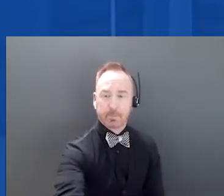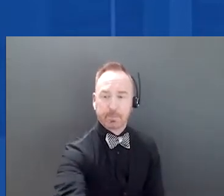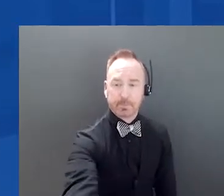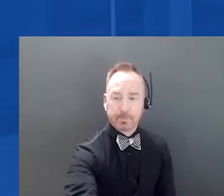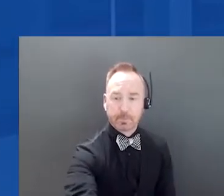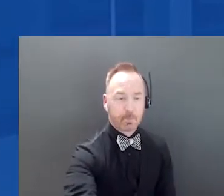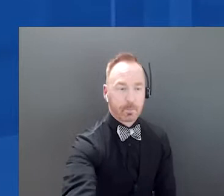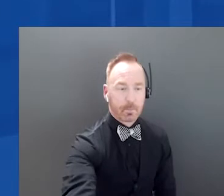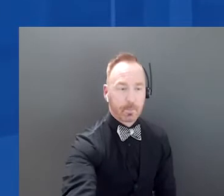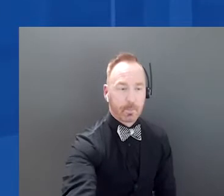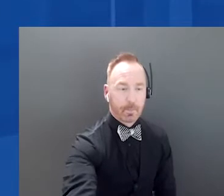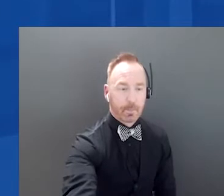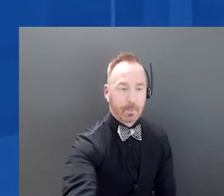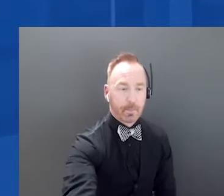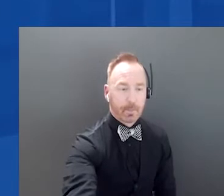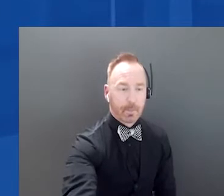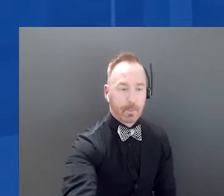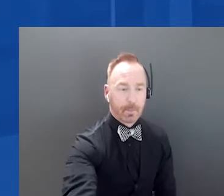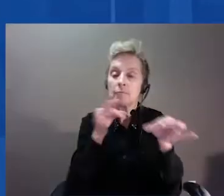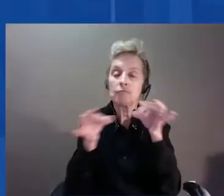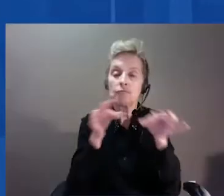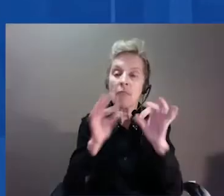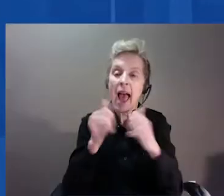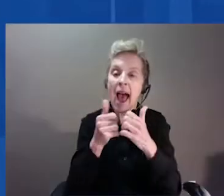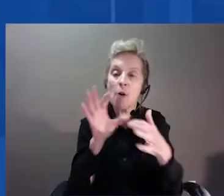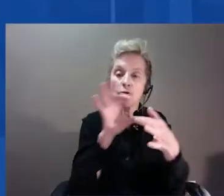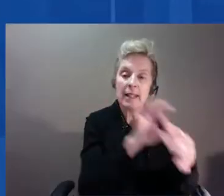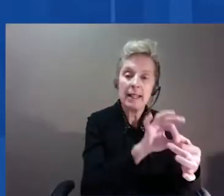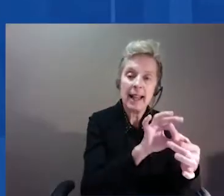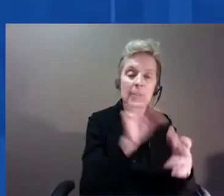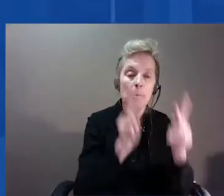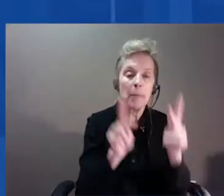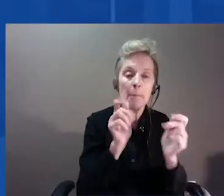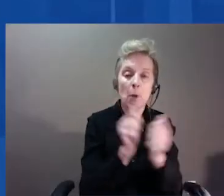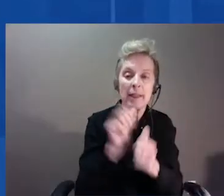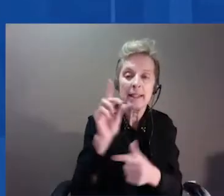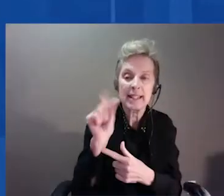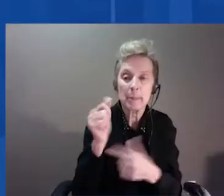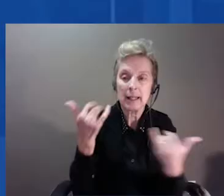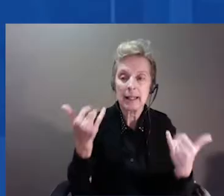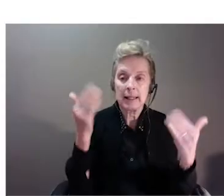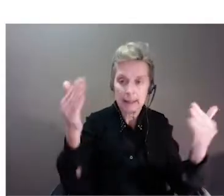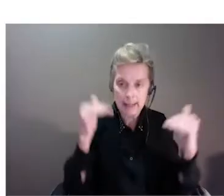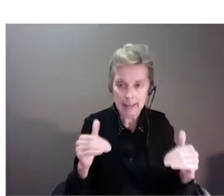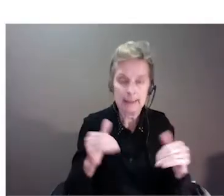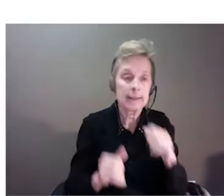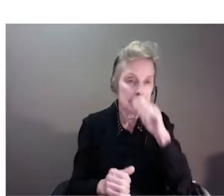interviews about the future work as it relates to people with disabilities. Next slide, please.